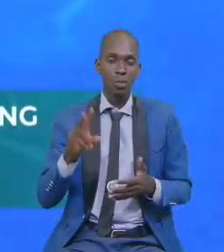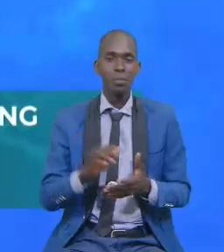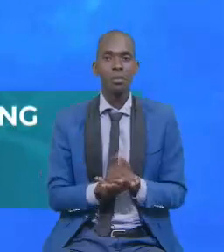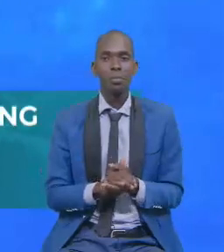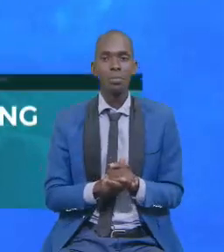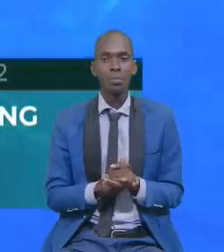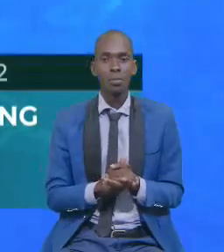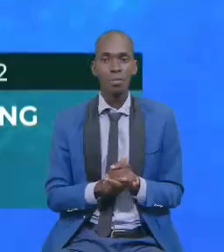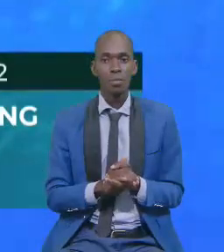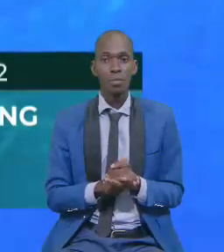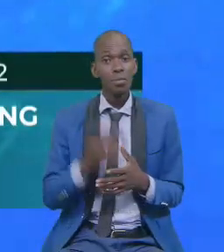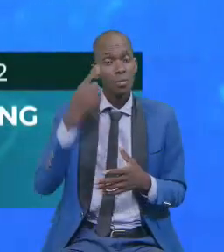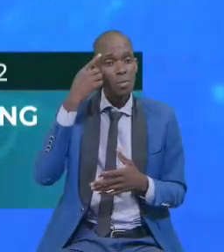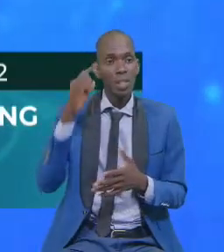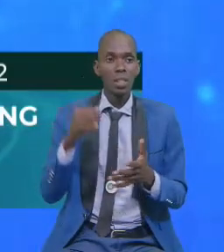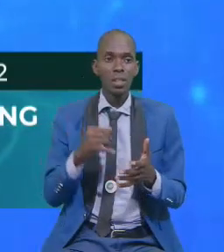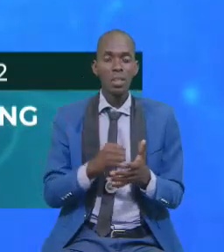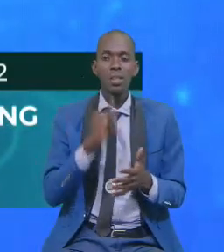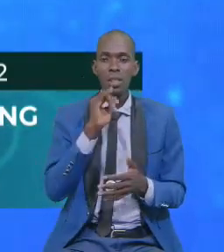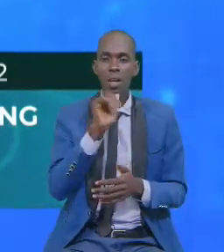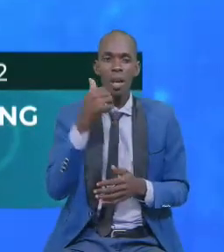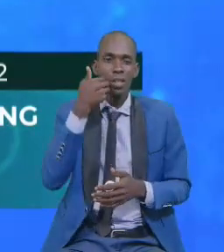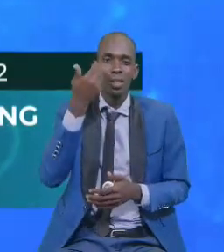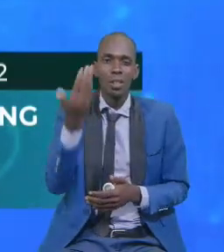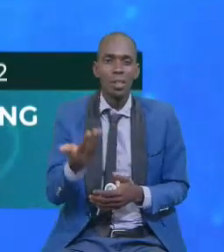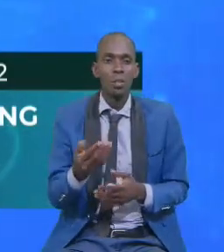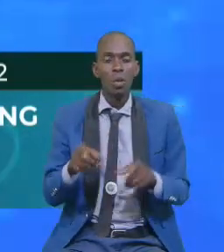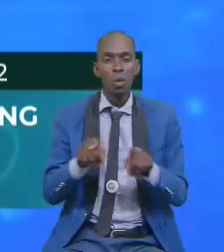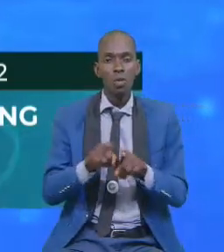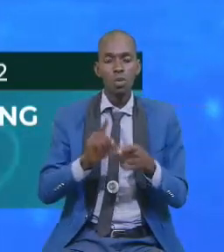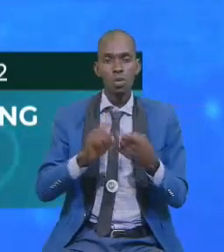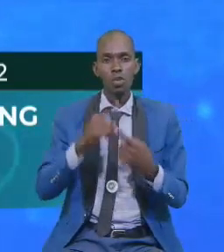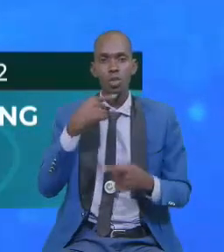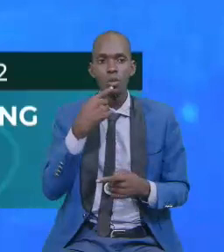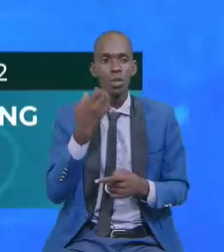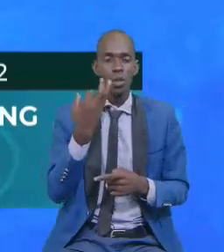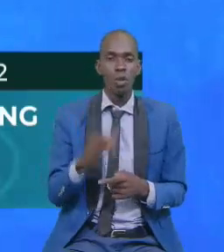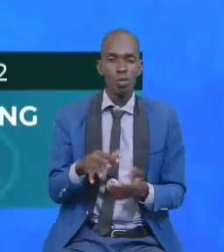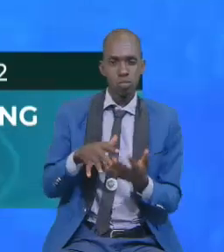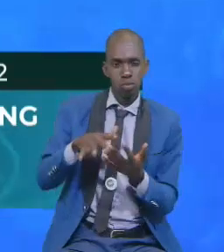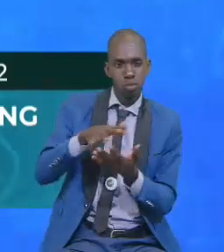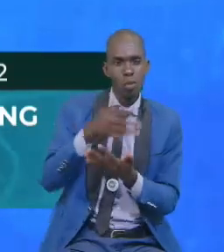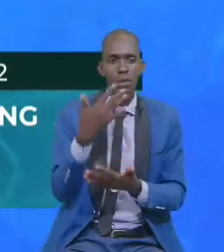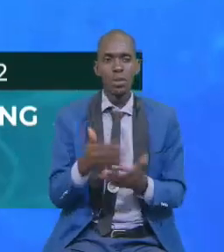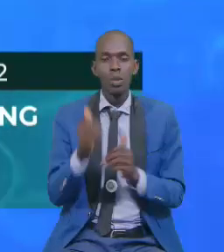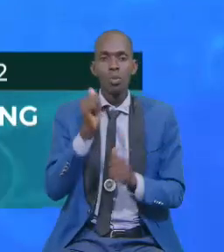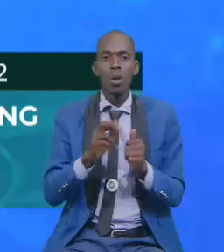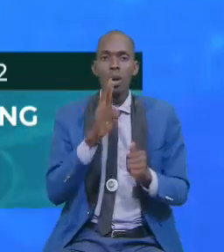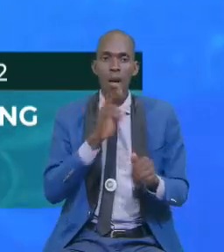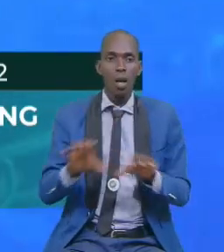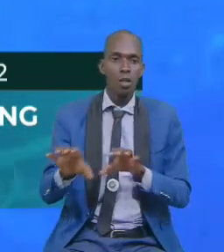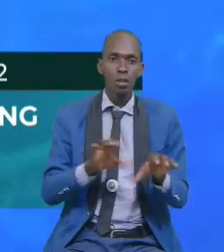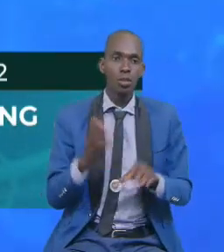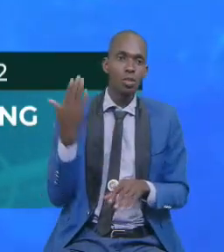For it is a shame even to speak of those things which are done